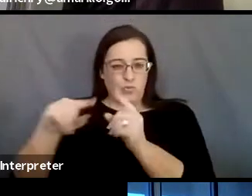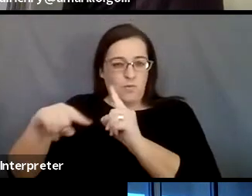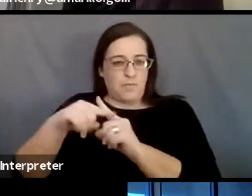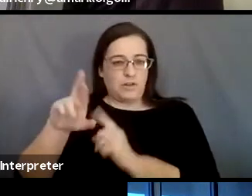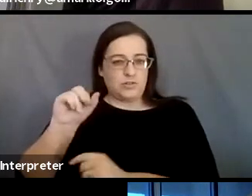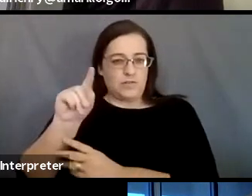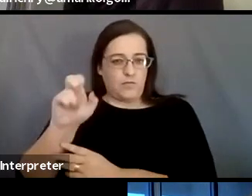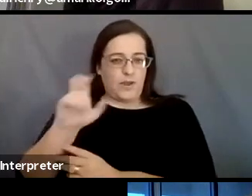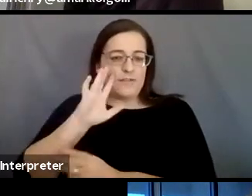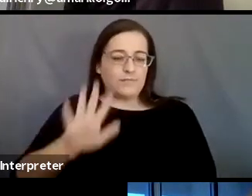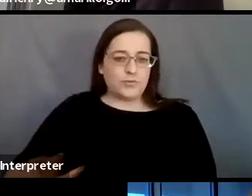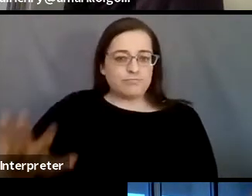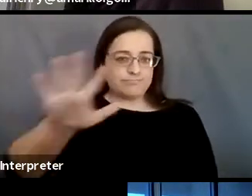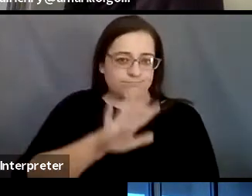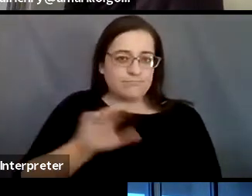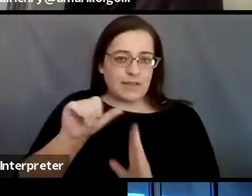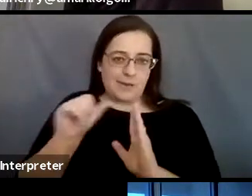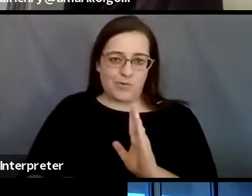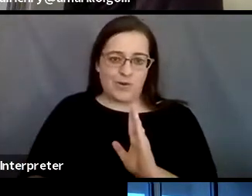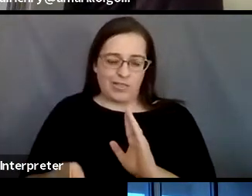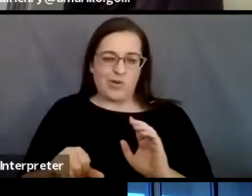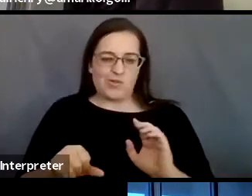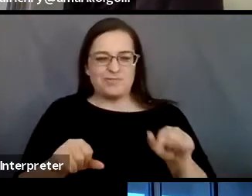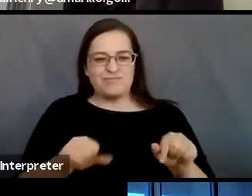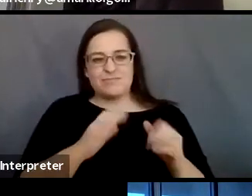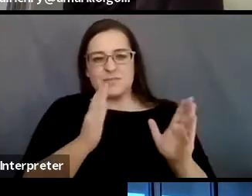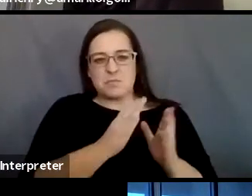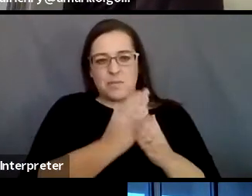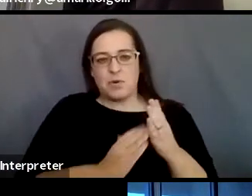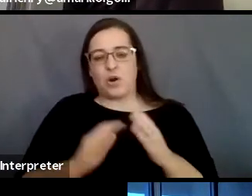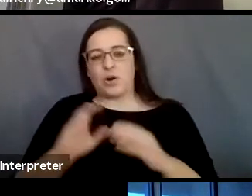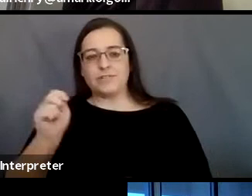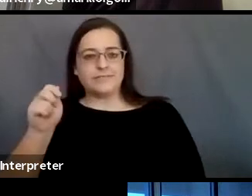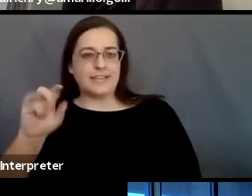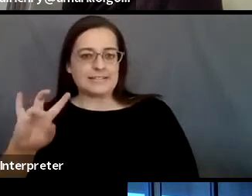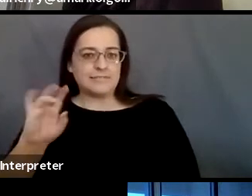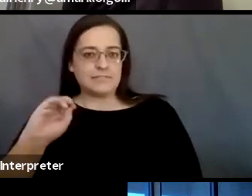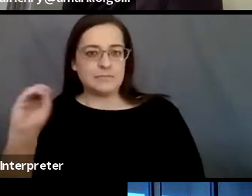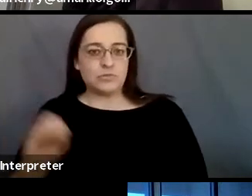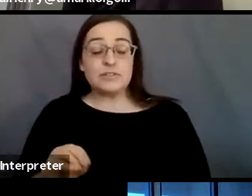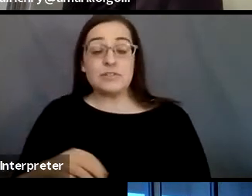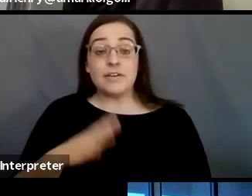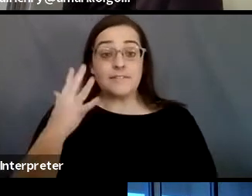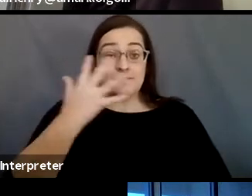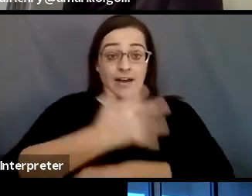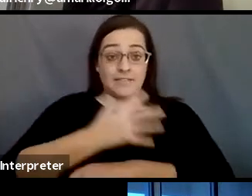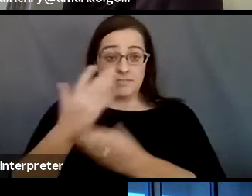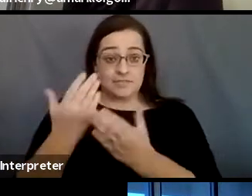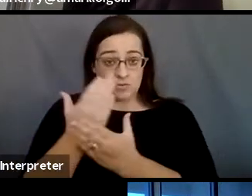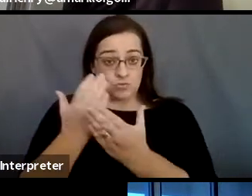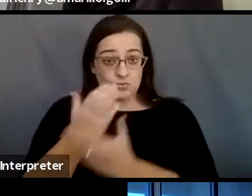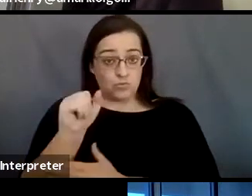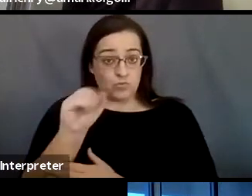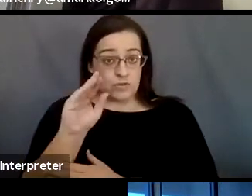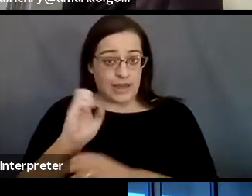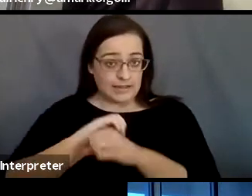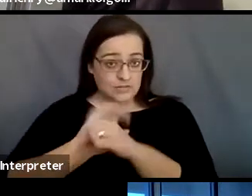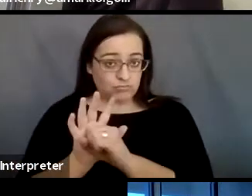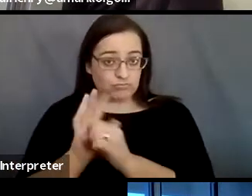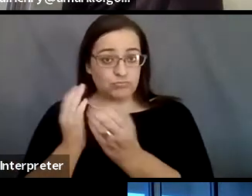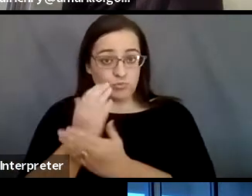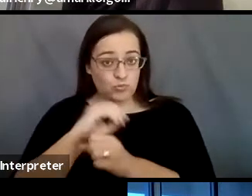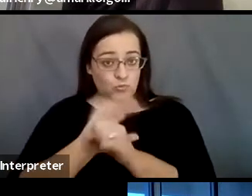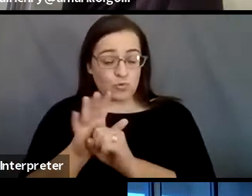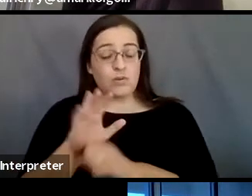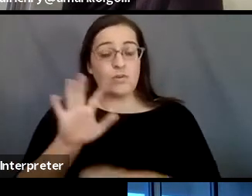entire community. They're at 17%. The 5-day new case average for our community is